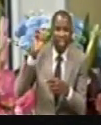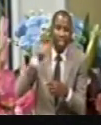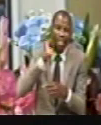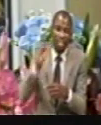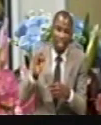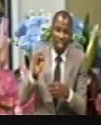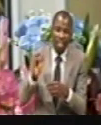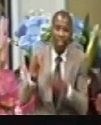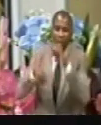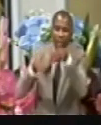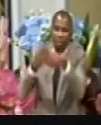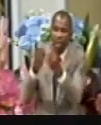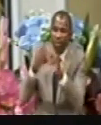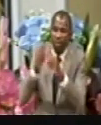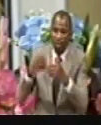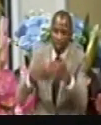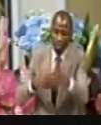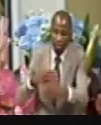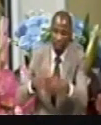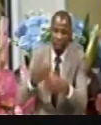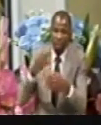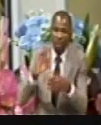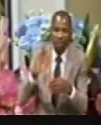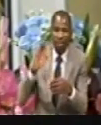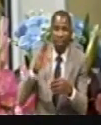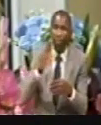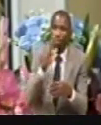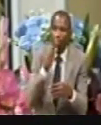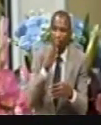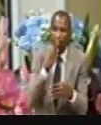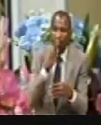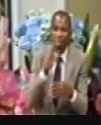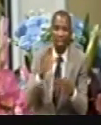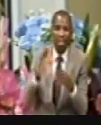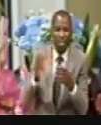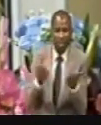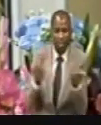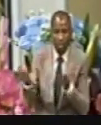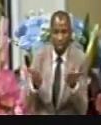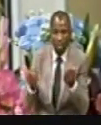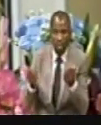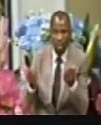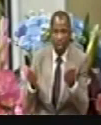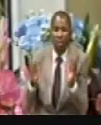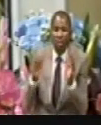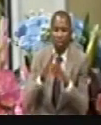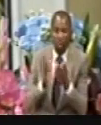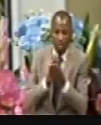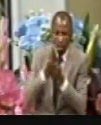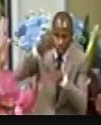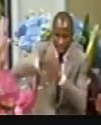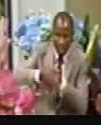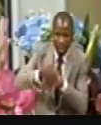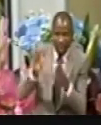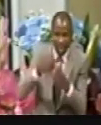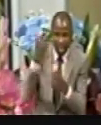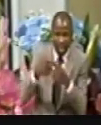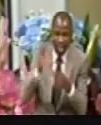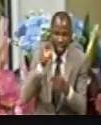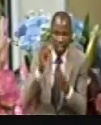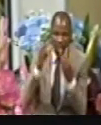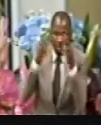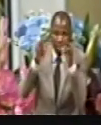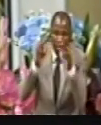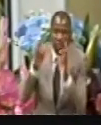there for me to cross alone. So I now went to the front of the car, of my mommy's car, to cross so that she would help me and watch. So